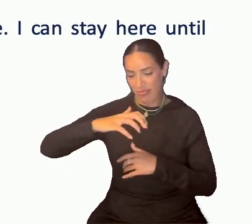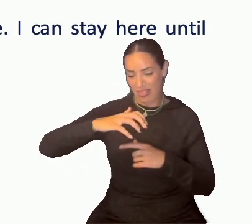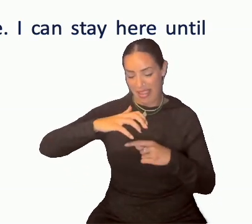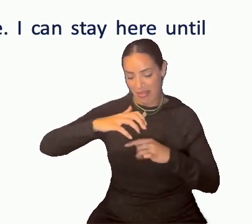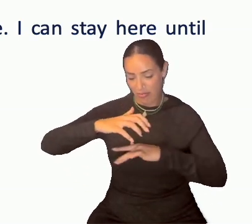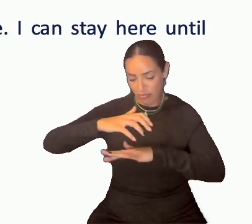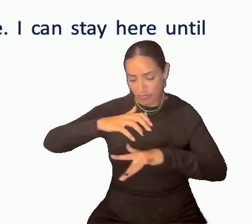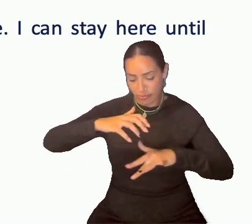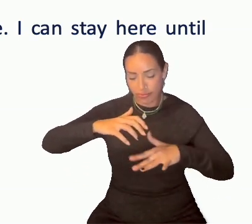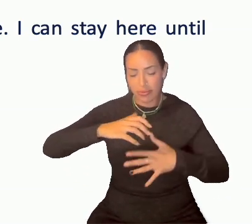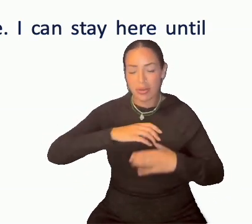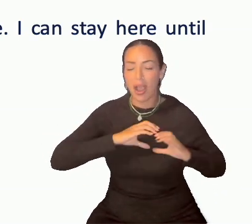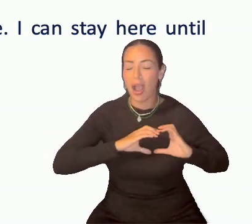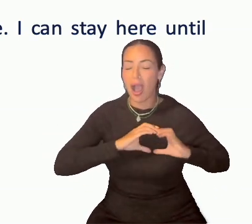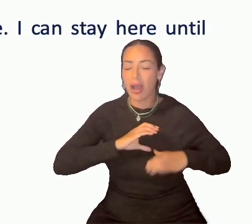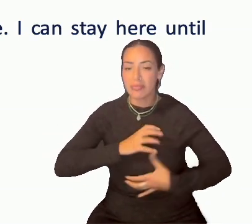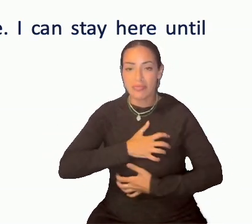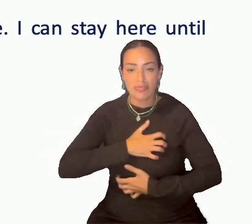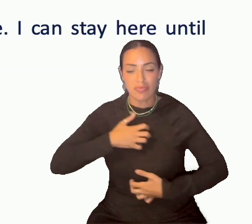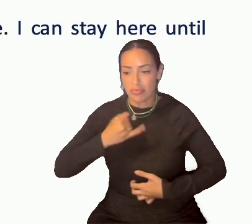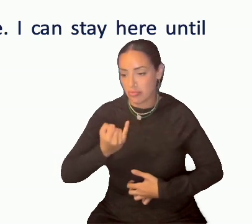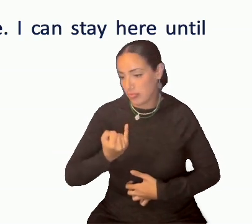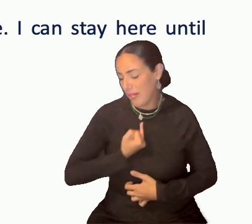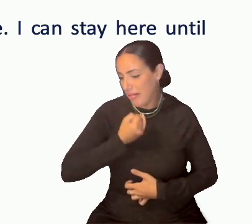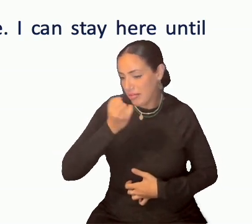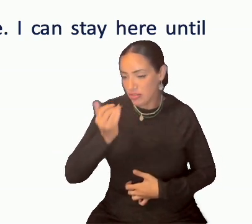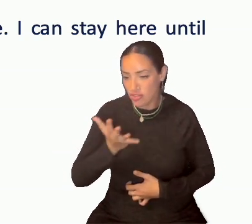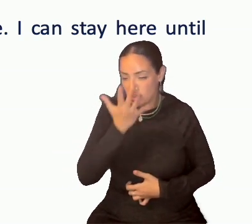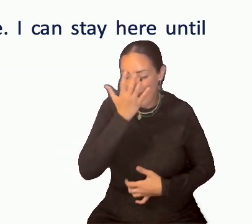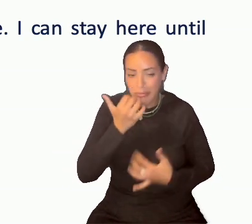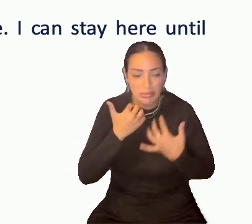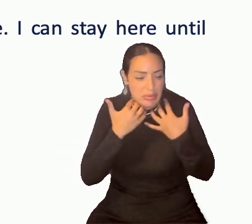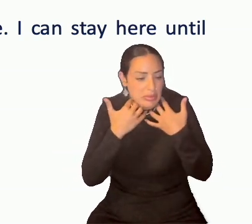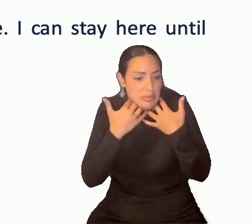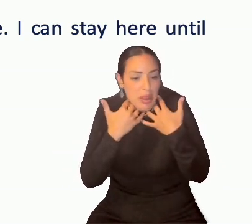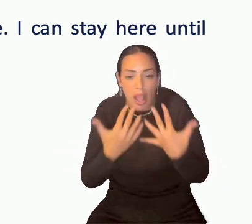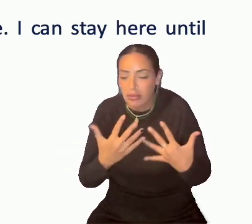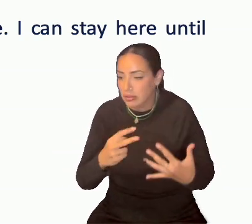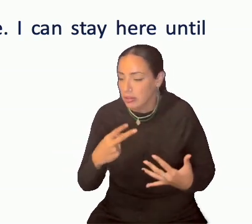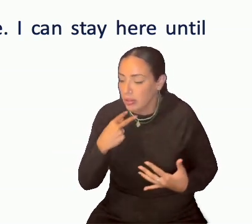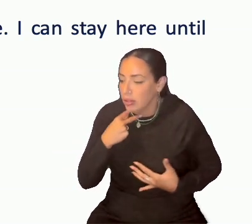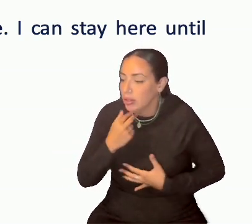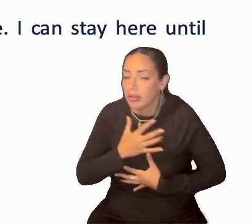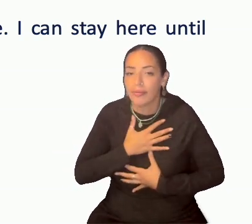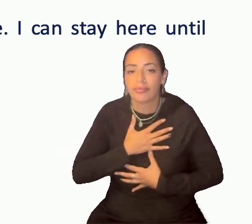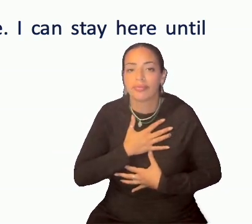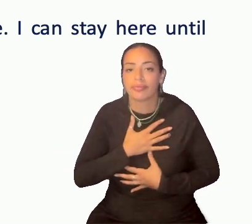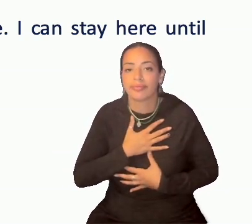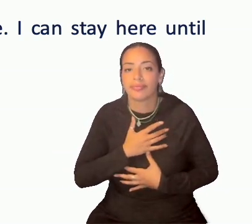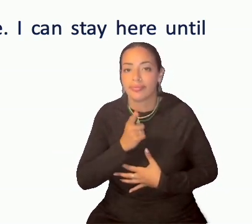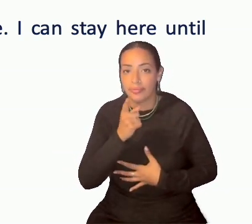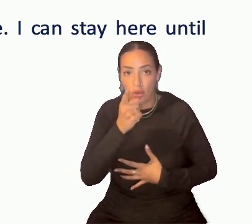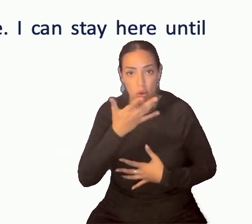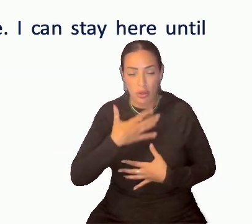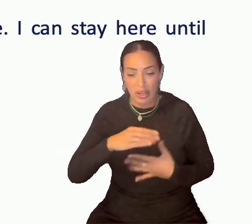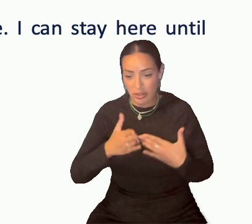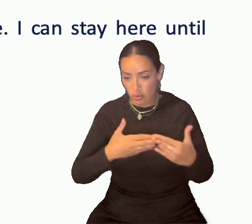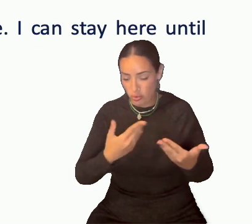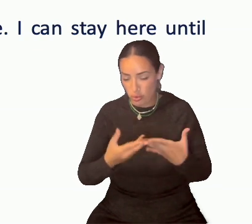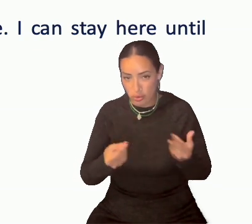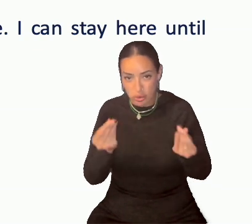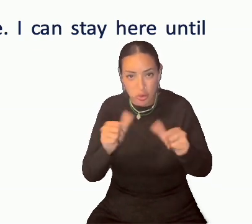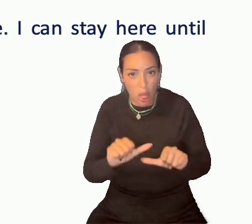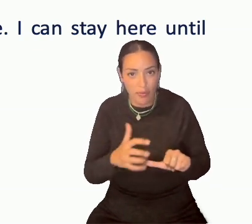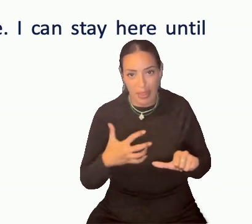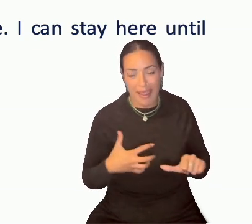heartbreak, anguish, sadness, grief, guilt, shame, disgust and disappointment. You do not need to fix or resolve